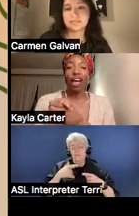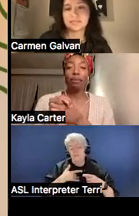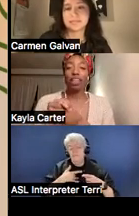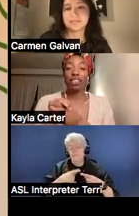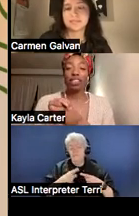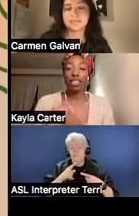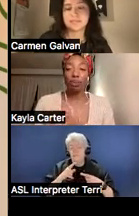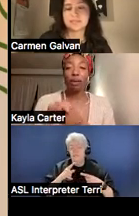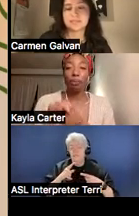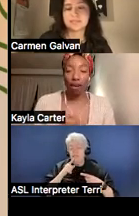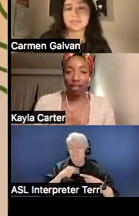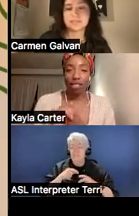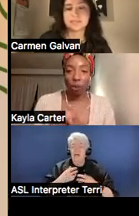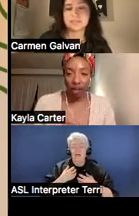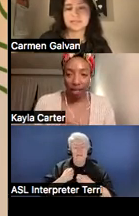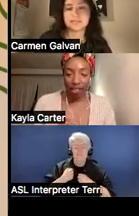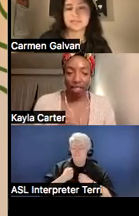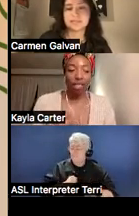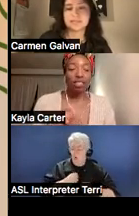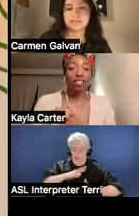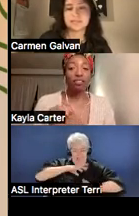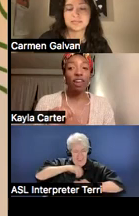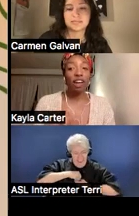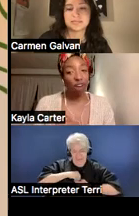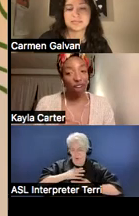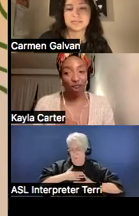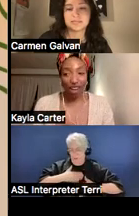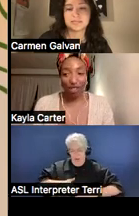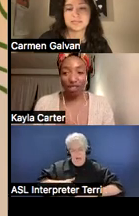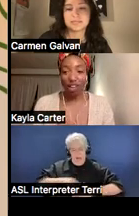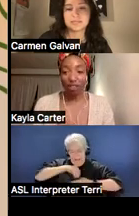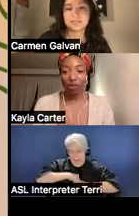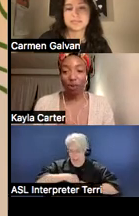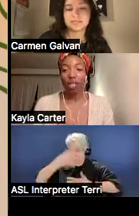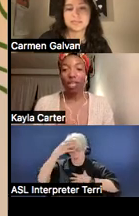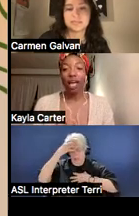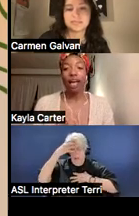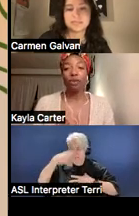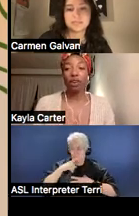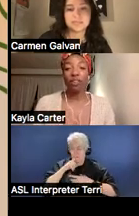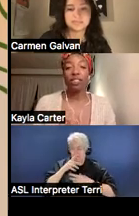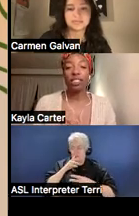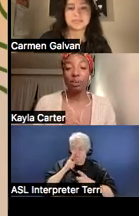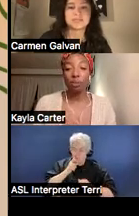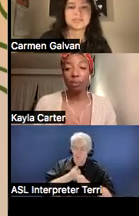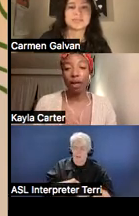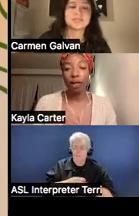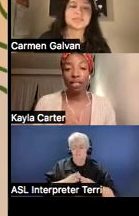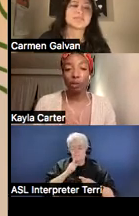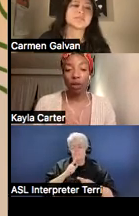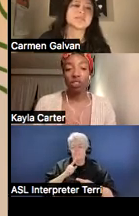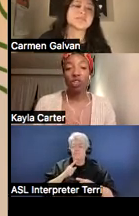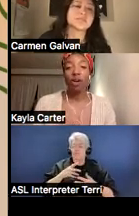word, it is a deeply embodied experience. This is a very, very correct usage of this word. Grief is a deeply